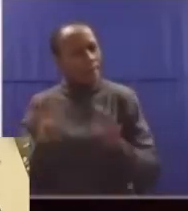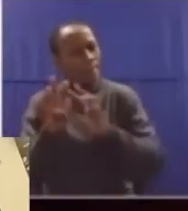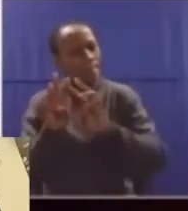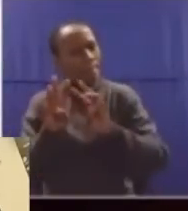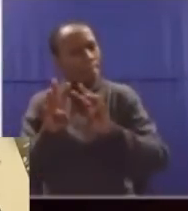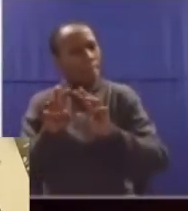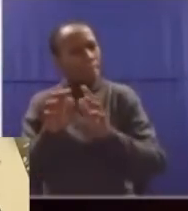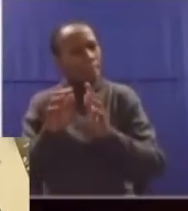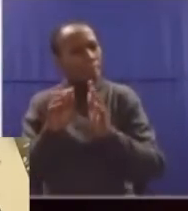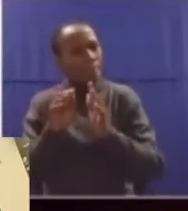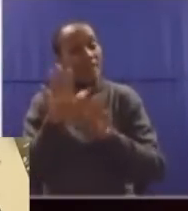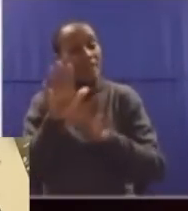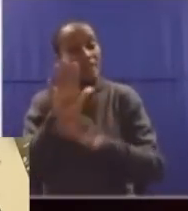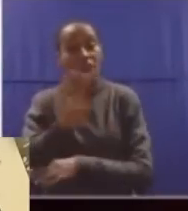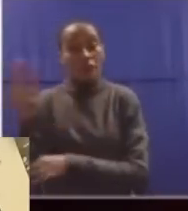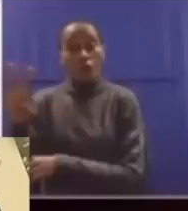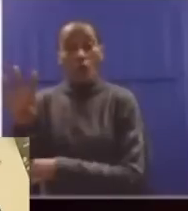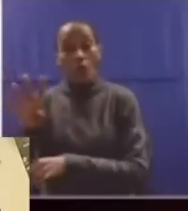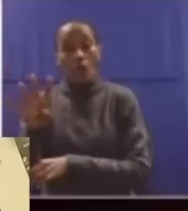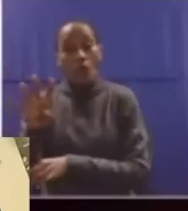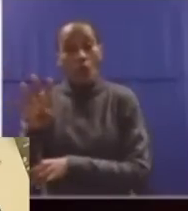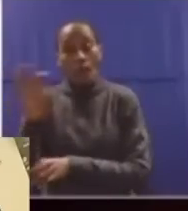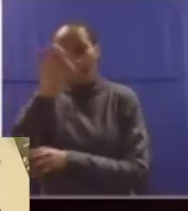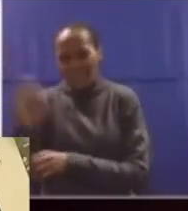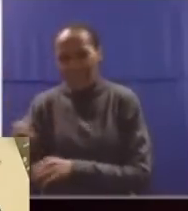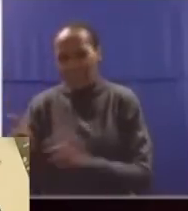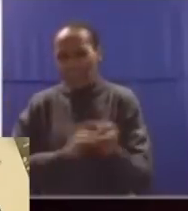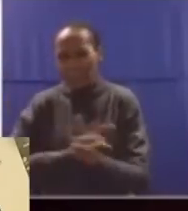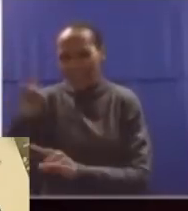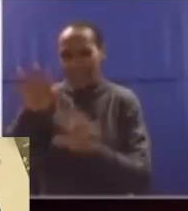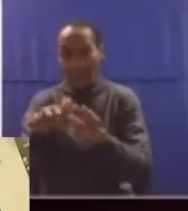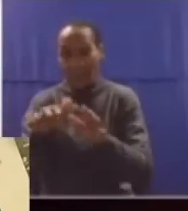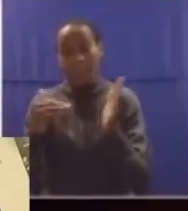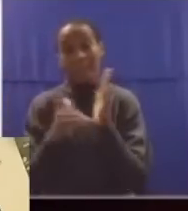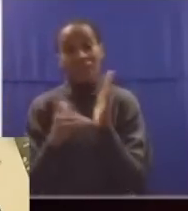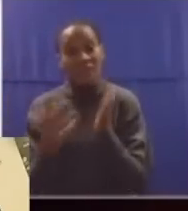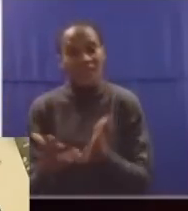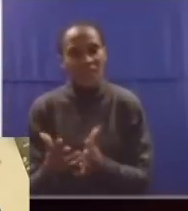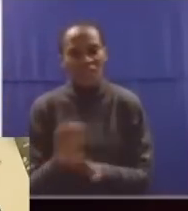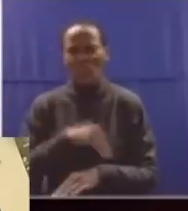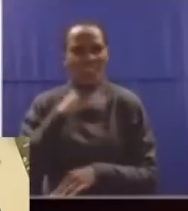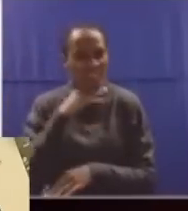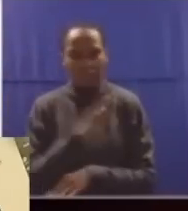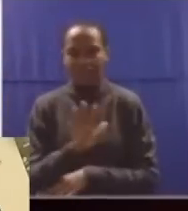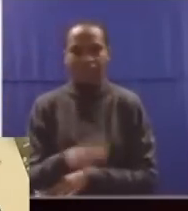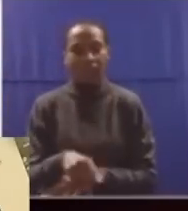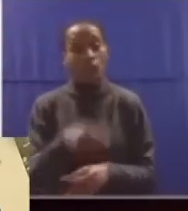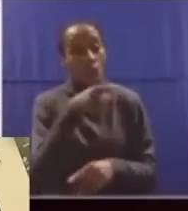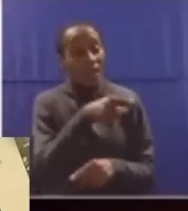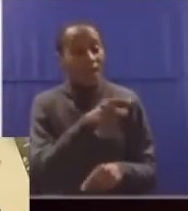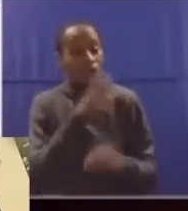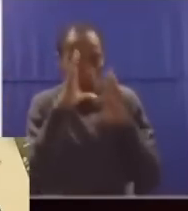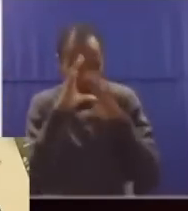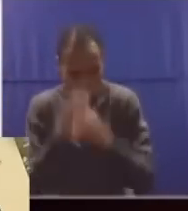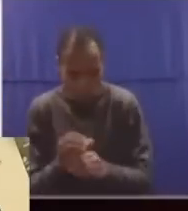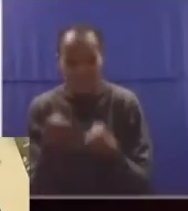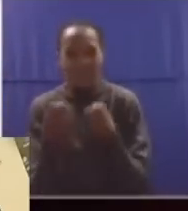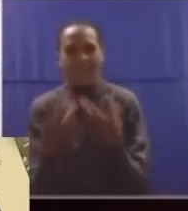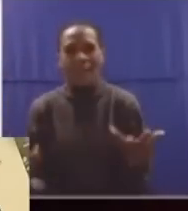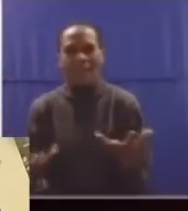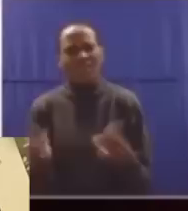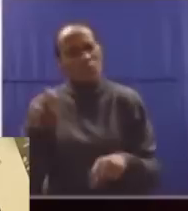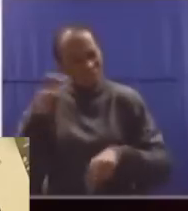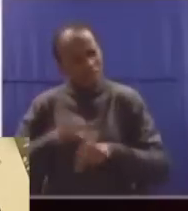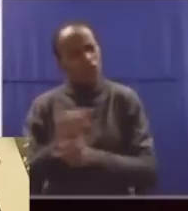real matric pass rate of 54.6% is not good enough. Minister, your government's sole focus on quantity means nothing if quality and depth